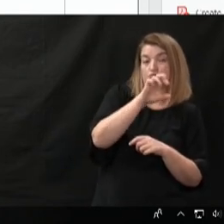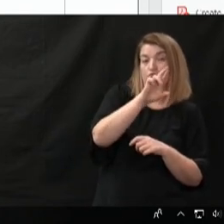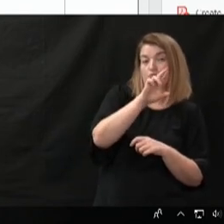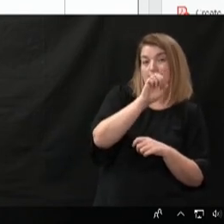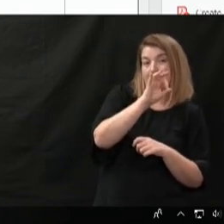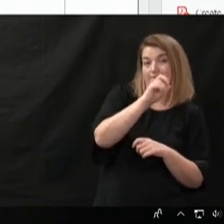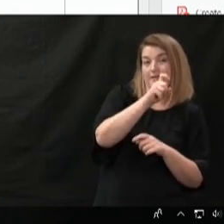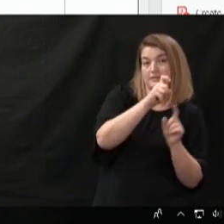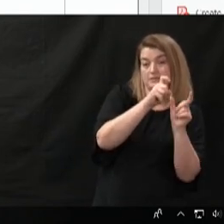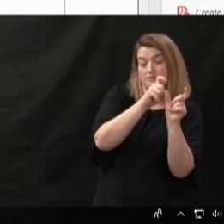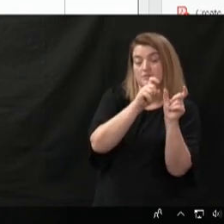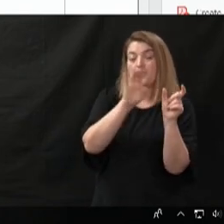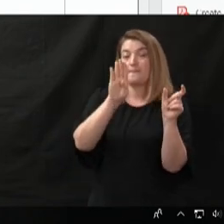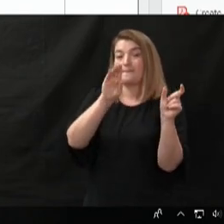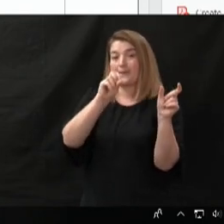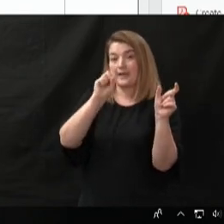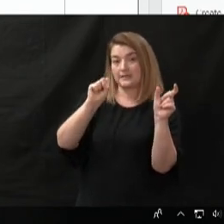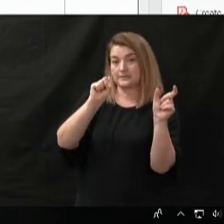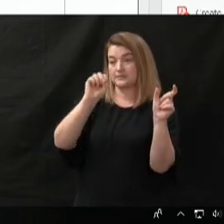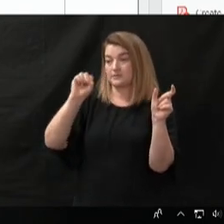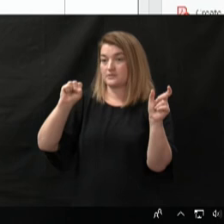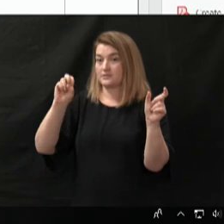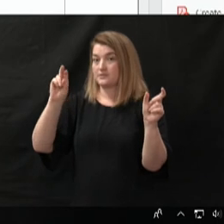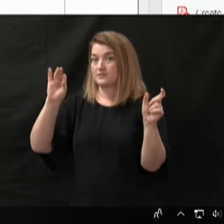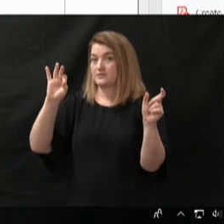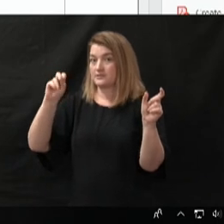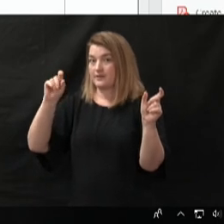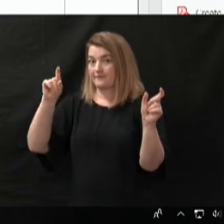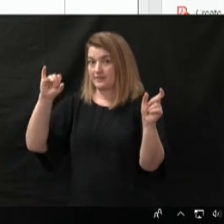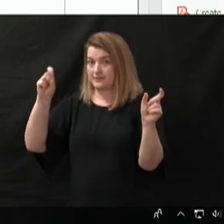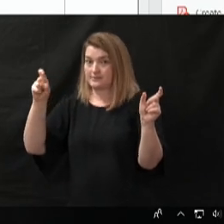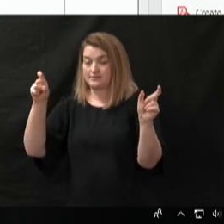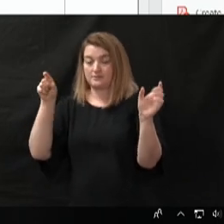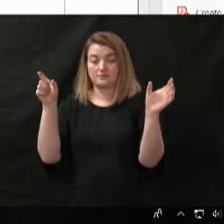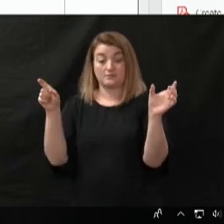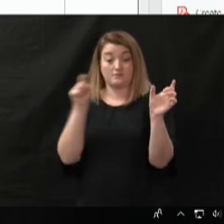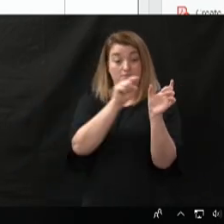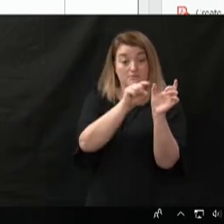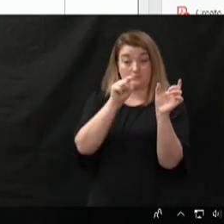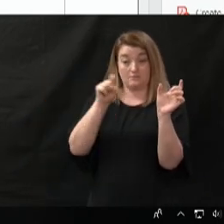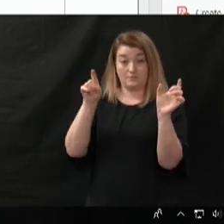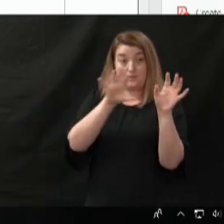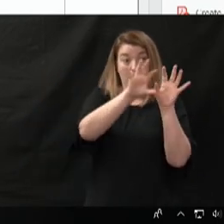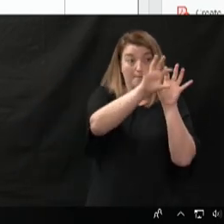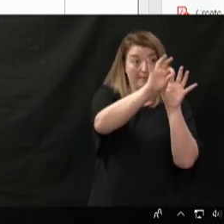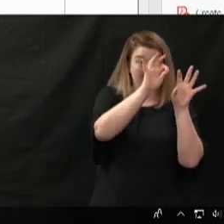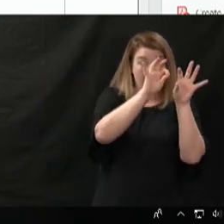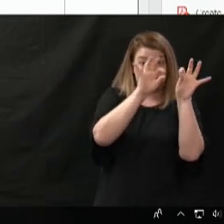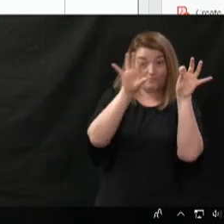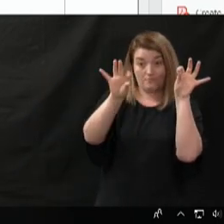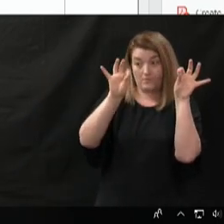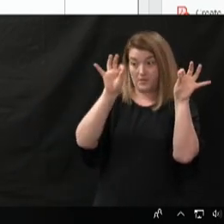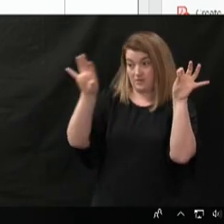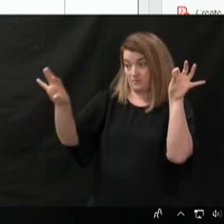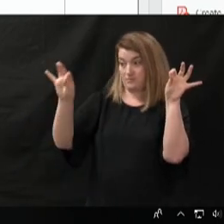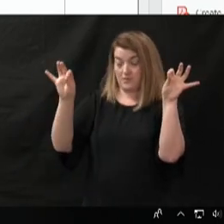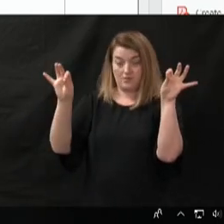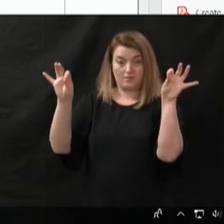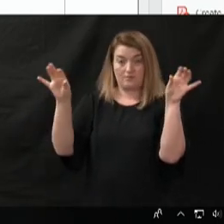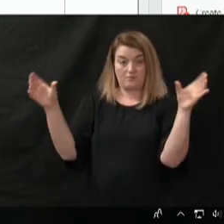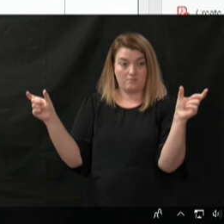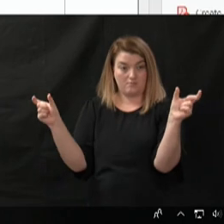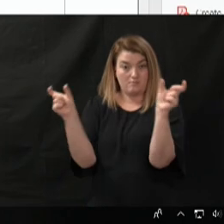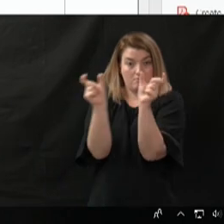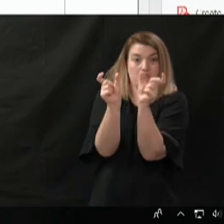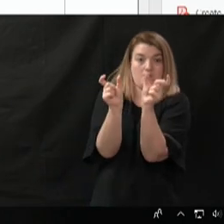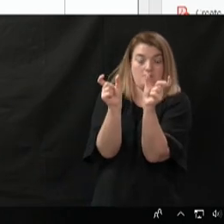look at them and see if you can take a prefix, a base, and a suffix and make a word. And then just yell it out so we can see. Or you can